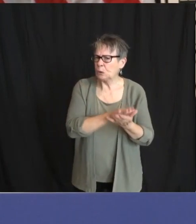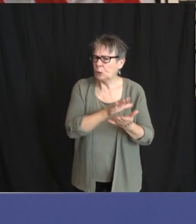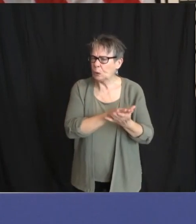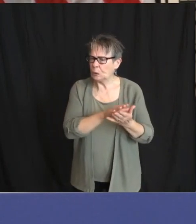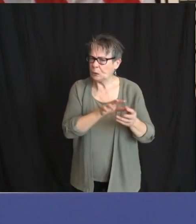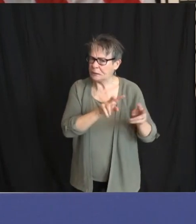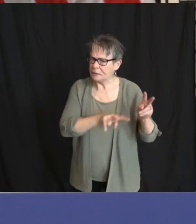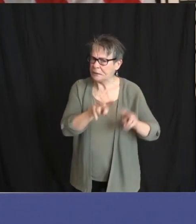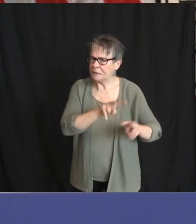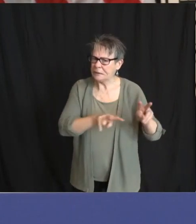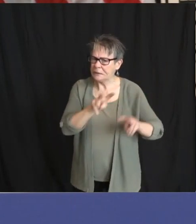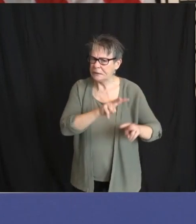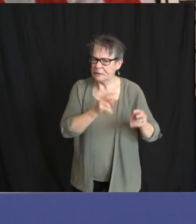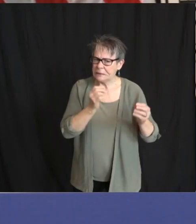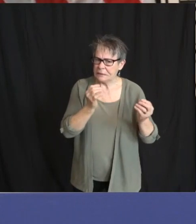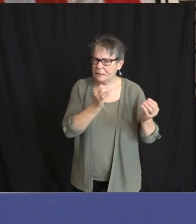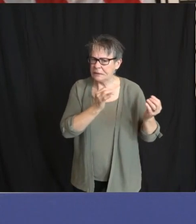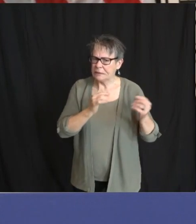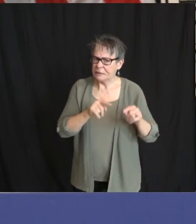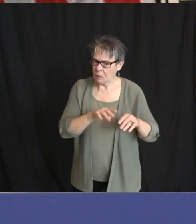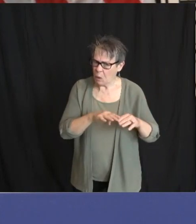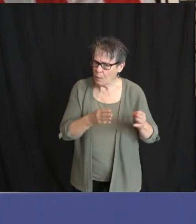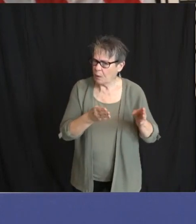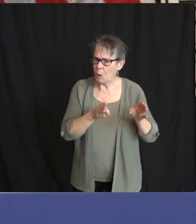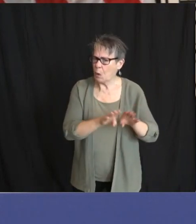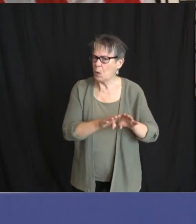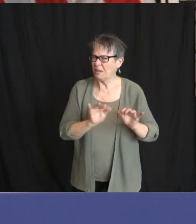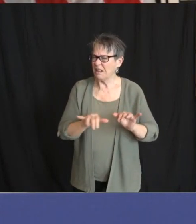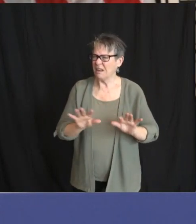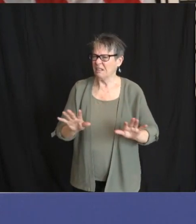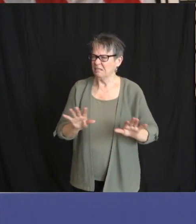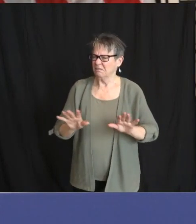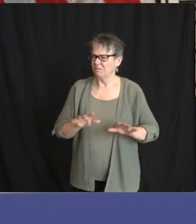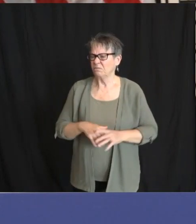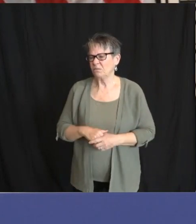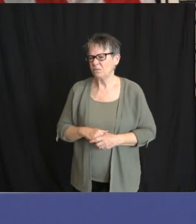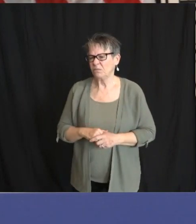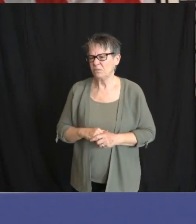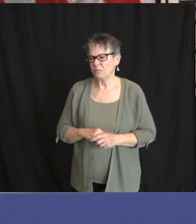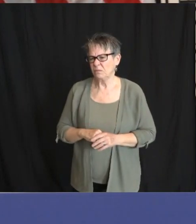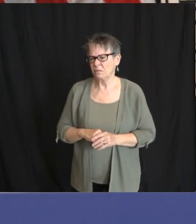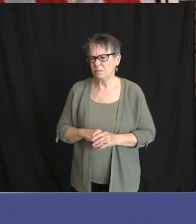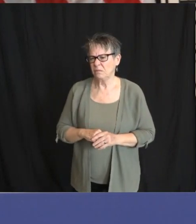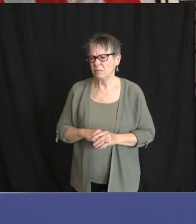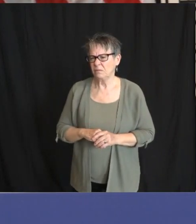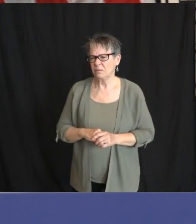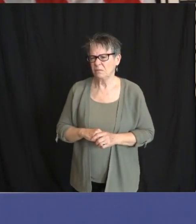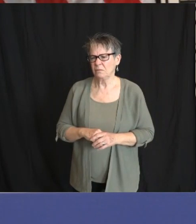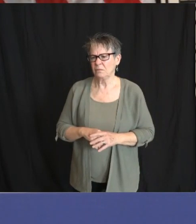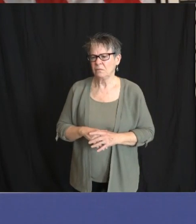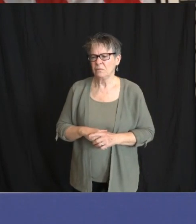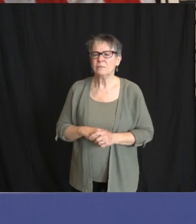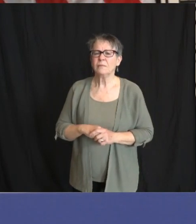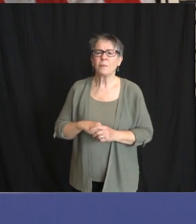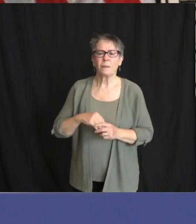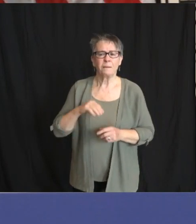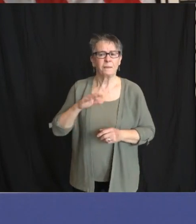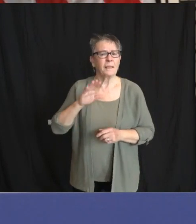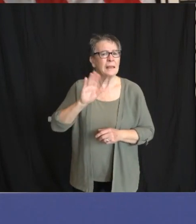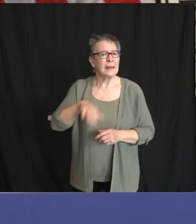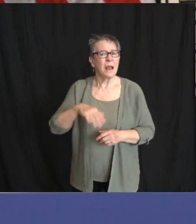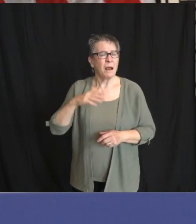I'd say it's a combination of things. I mentioned this, all the incomings we took didn't impact me a bit one way or the other, literally not one speck, except